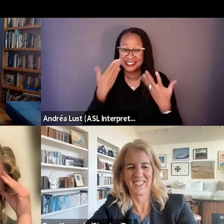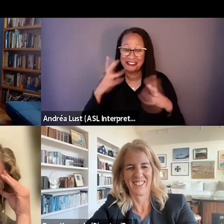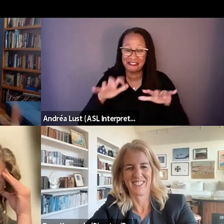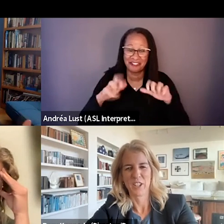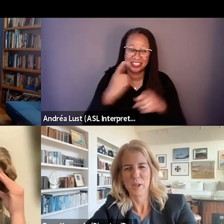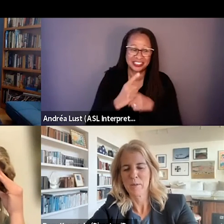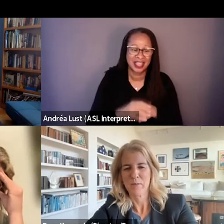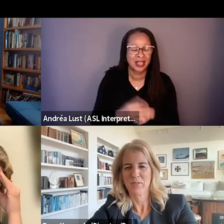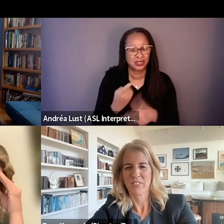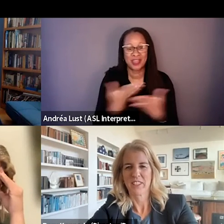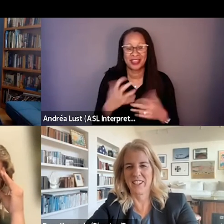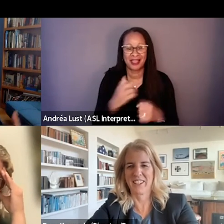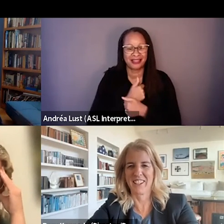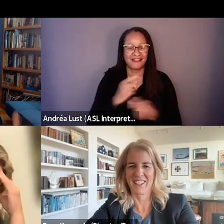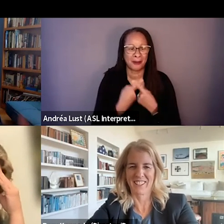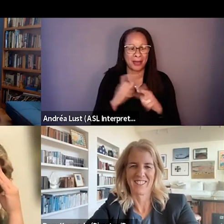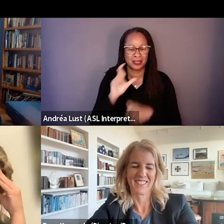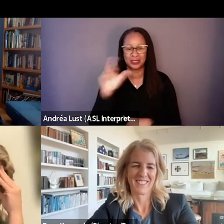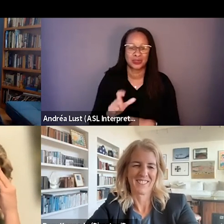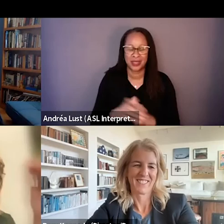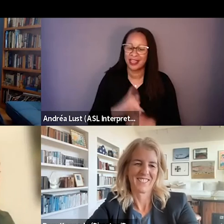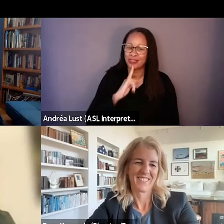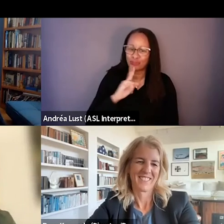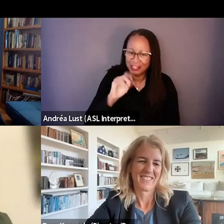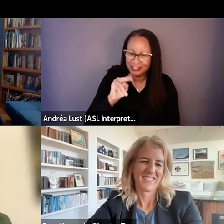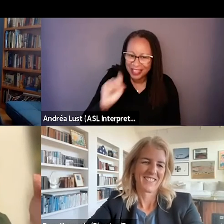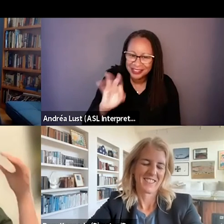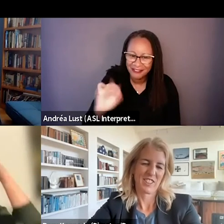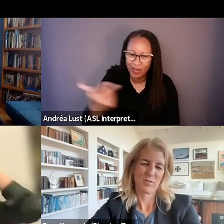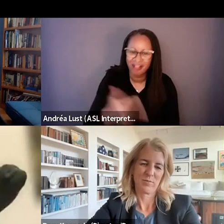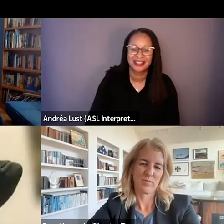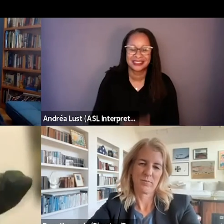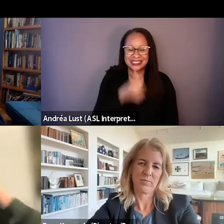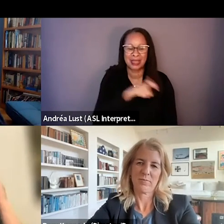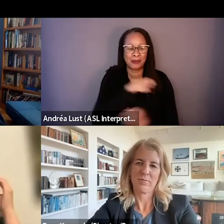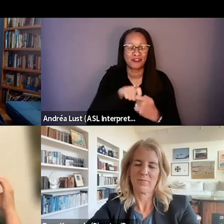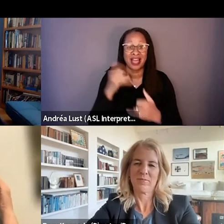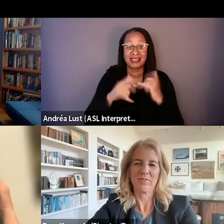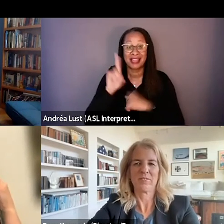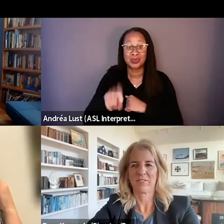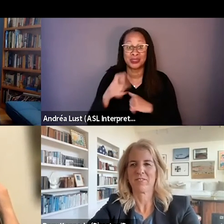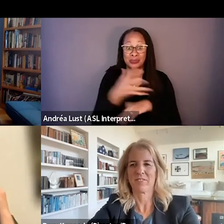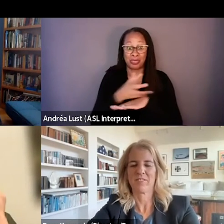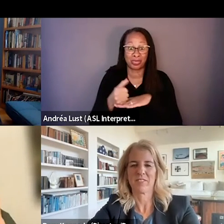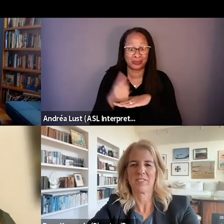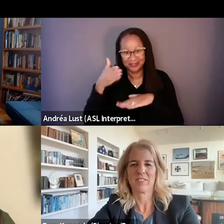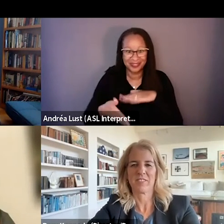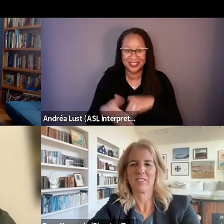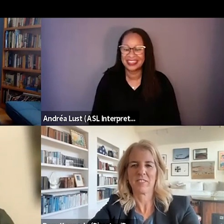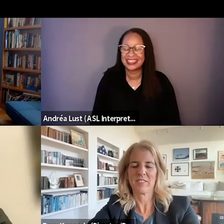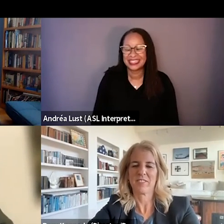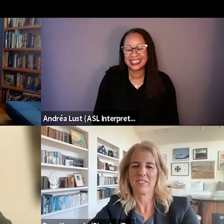That's one of the things I love about Zoom, actually, is sort of the realness of it all. So this is our last question, because we are running low on time